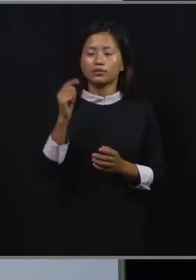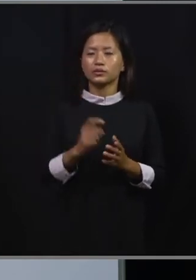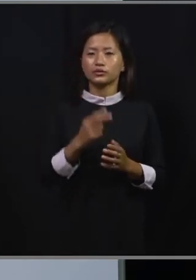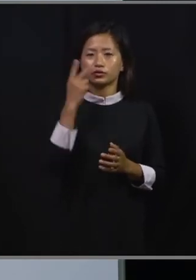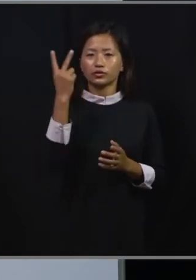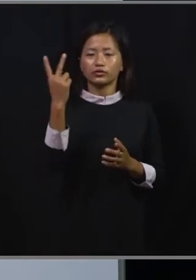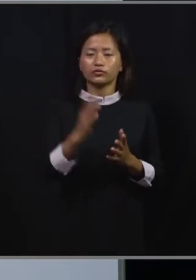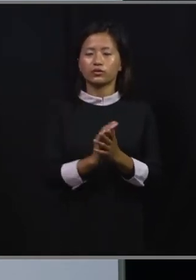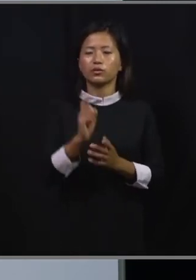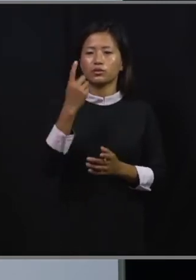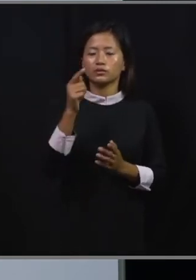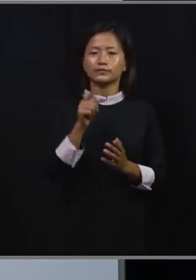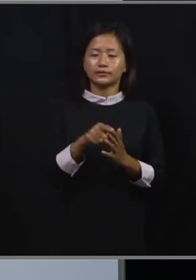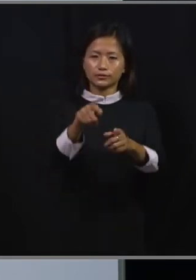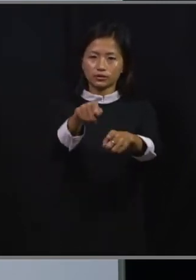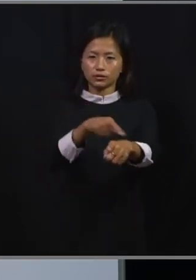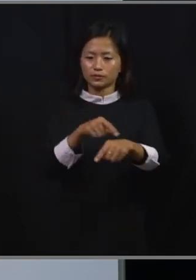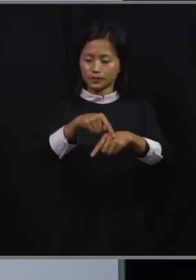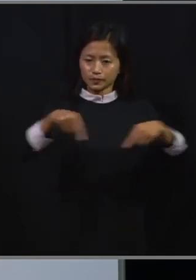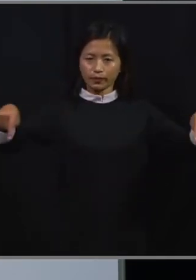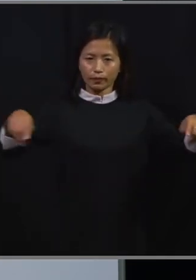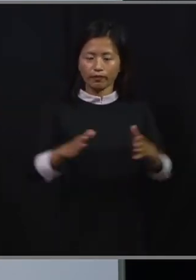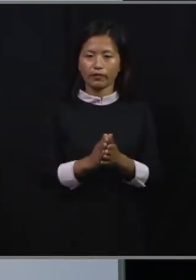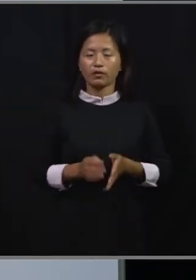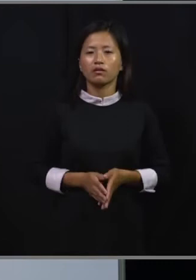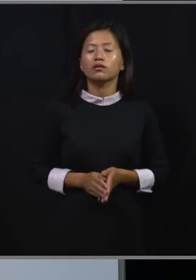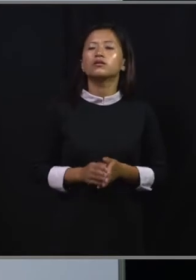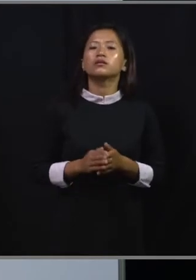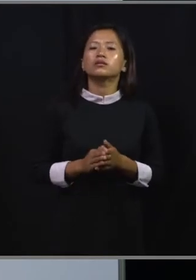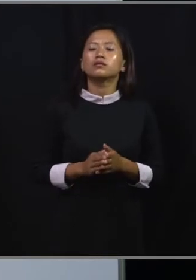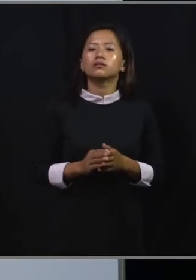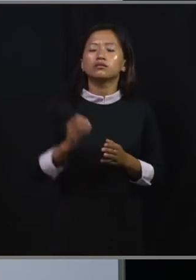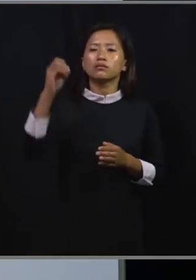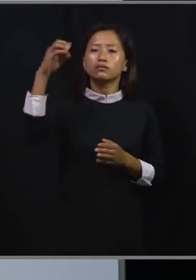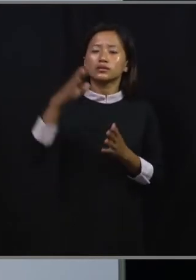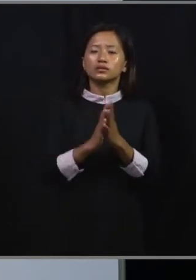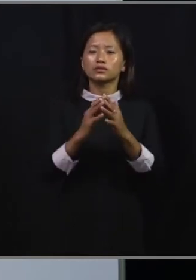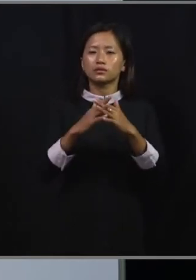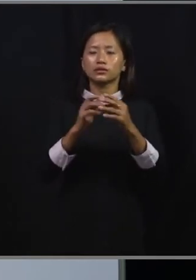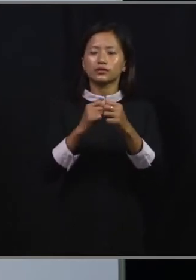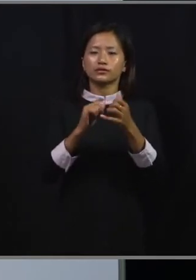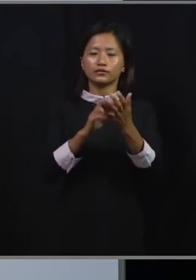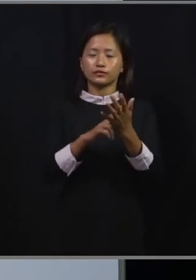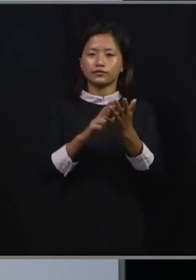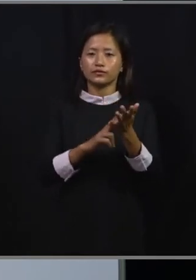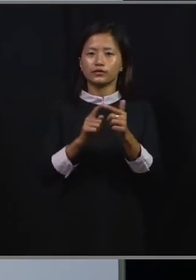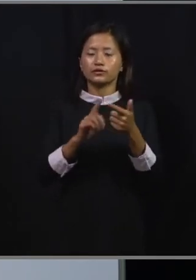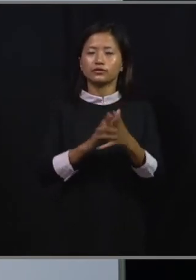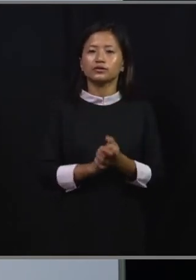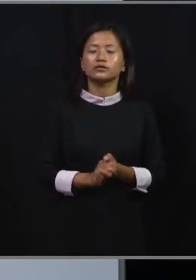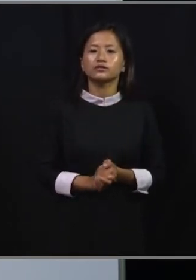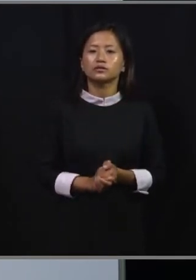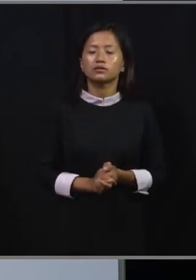another in a straight line. But when we say this is wave, as you can see, the light is now wave like this, right? Wave.